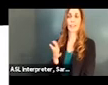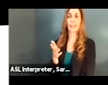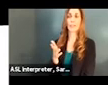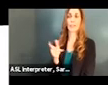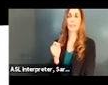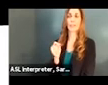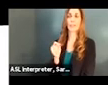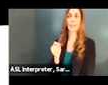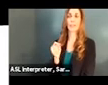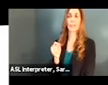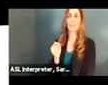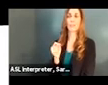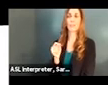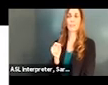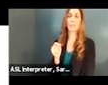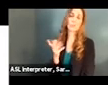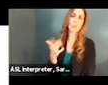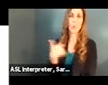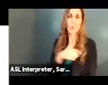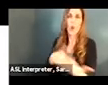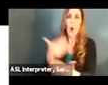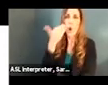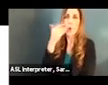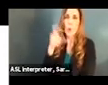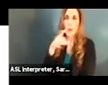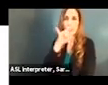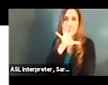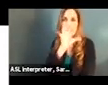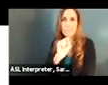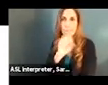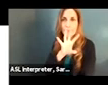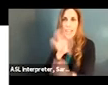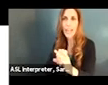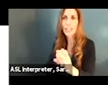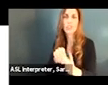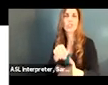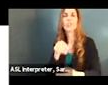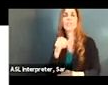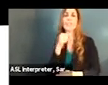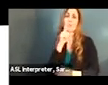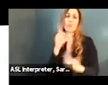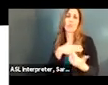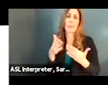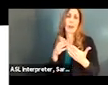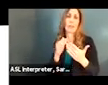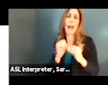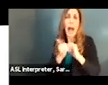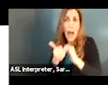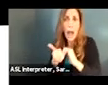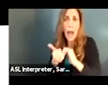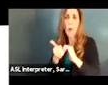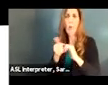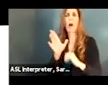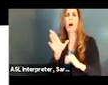it's important to keep, we all know that we need to keep children engaged, and it doesn't really matter how we keep them engaged, but in